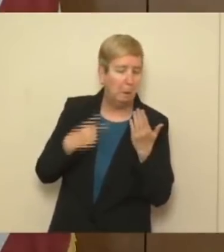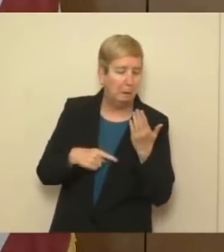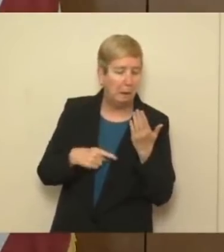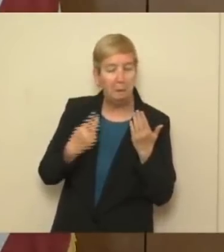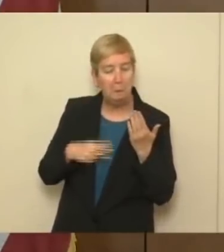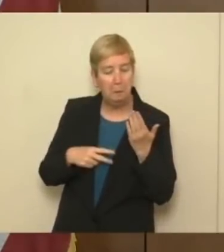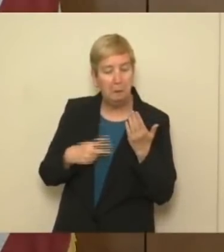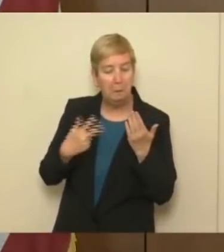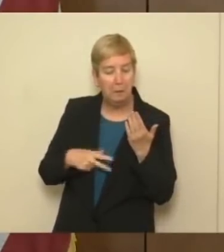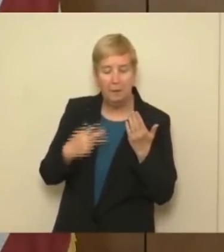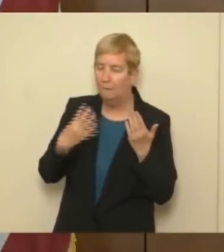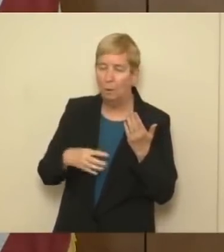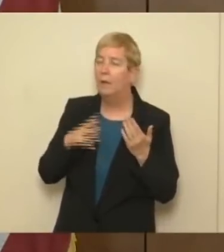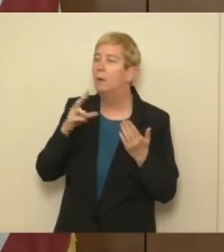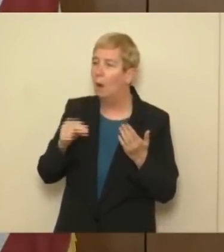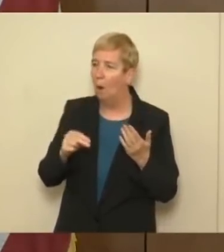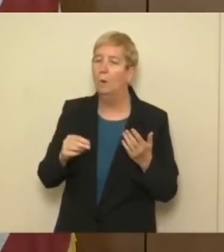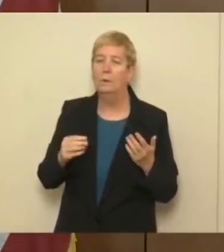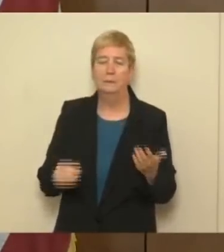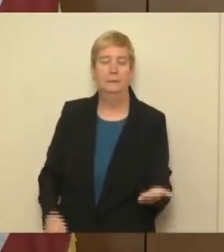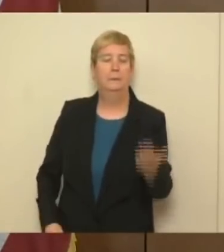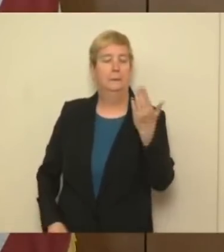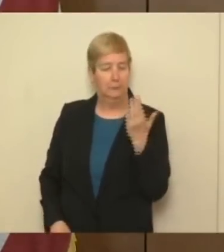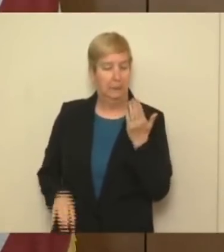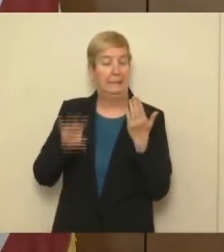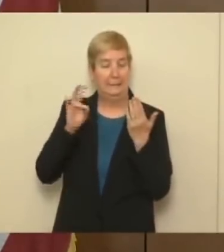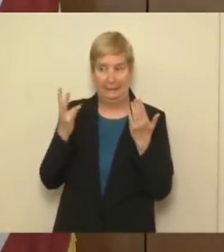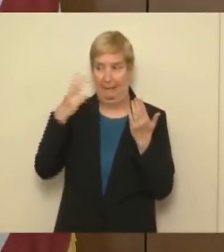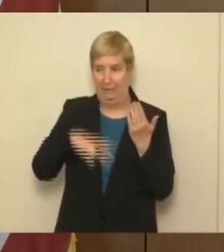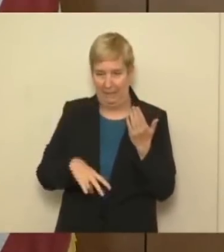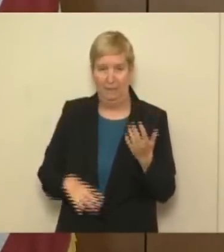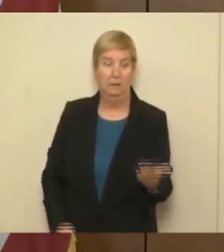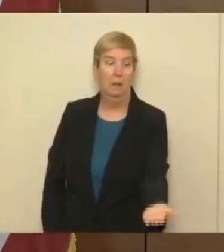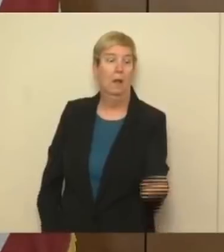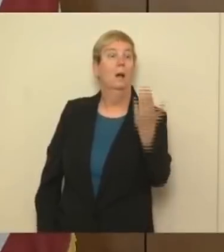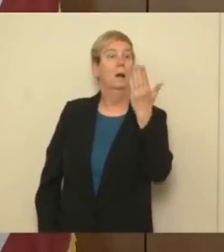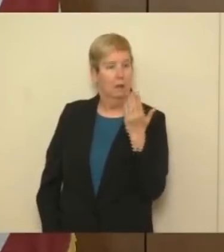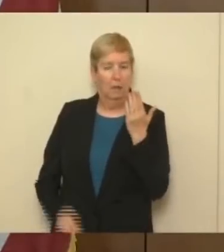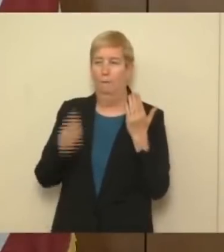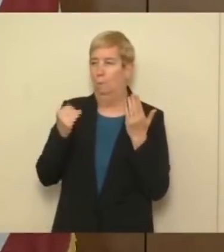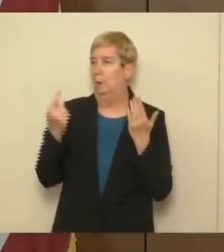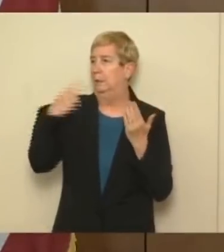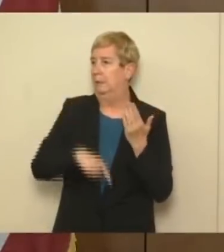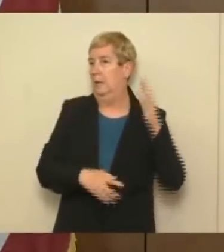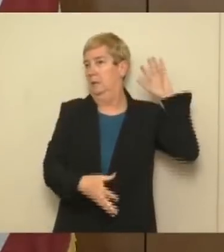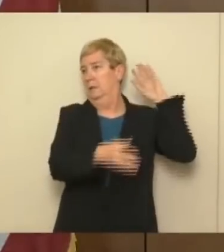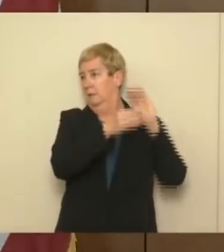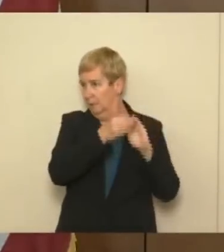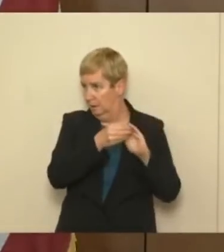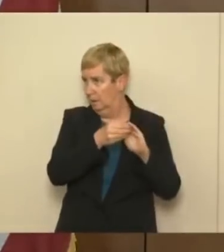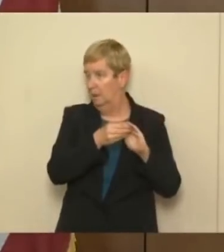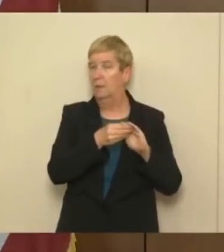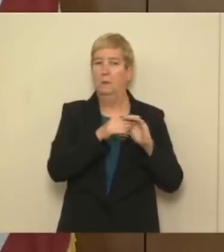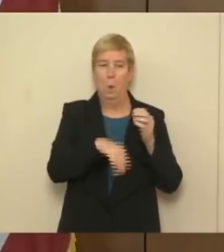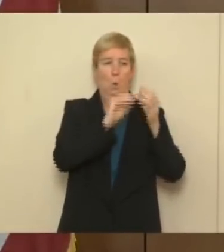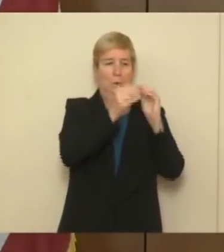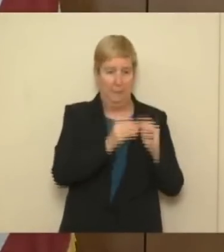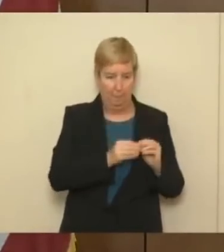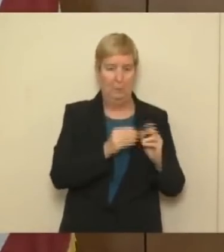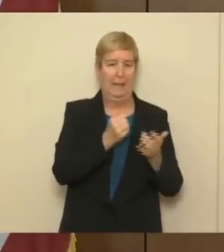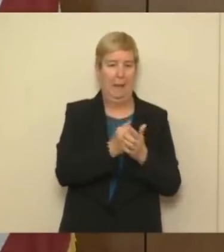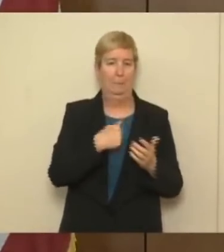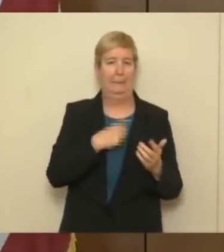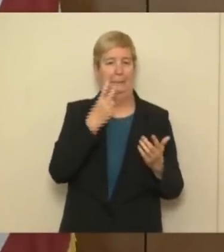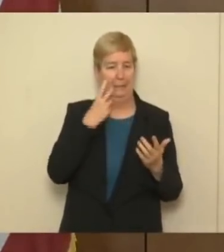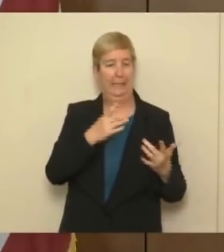days. It has to be in 7 and 14 days so that you really do have a defensible trend